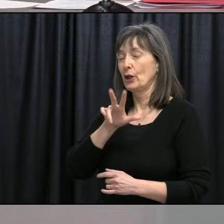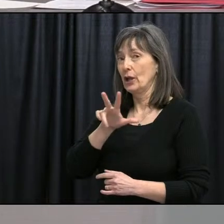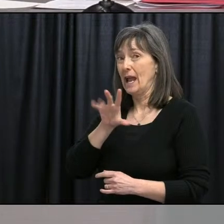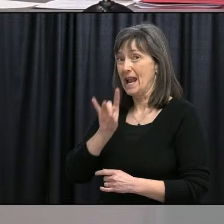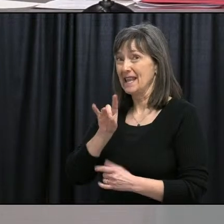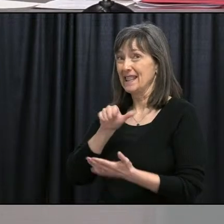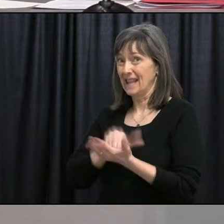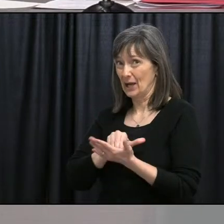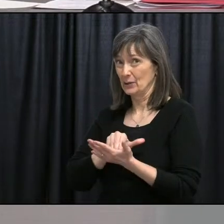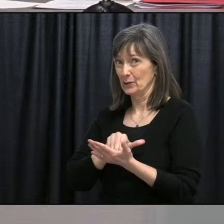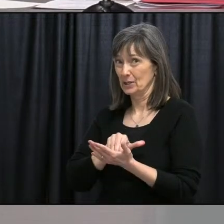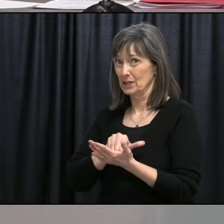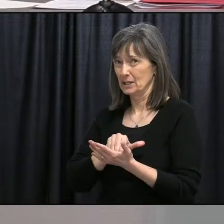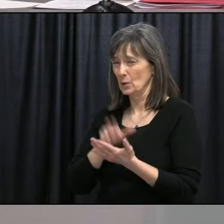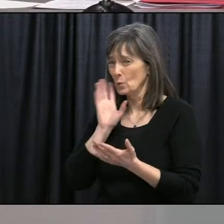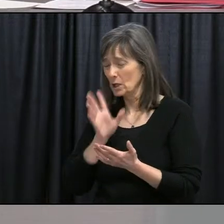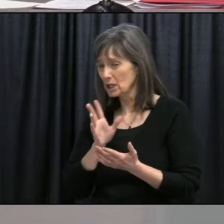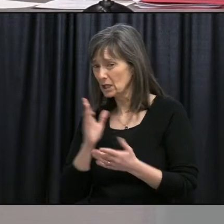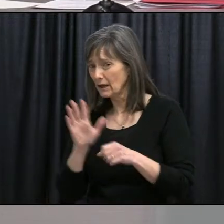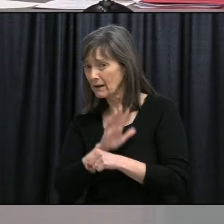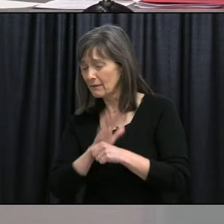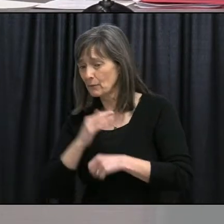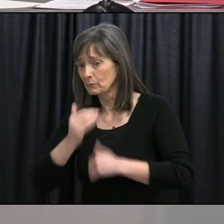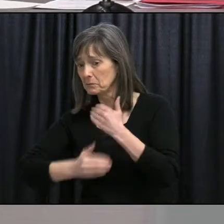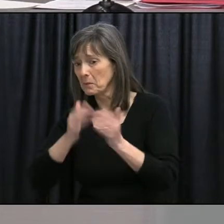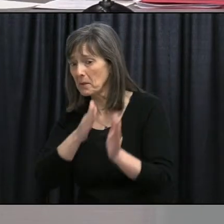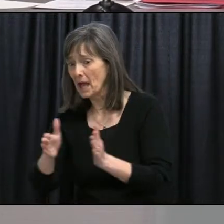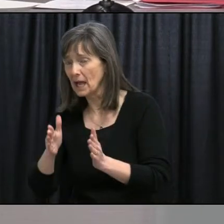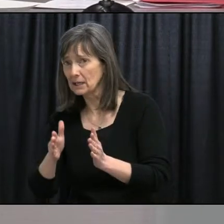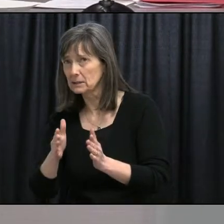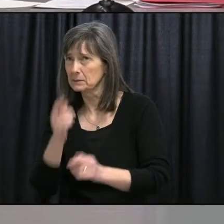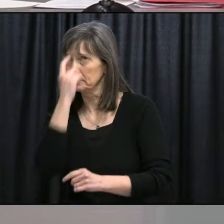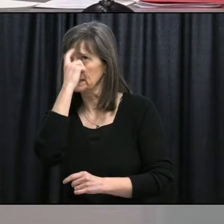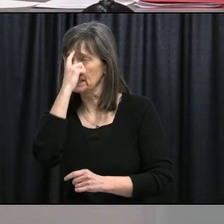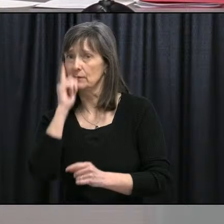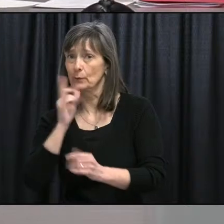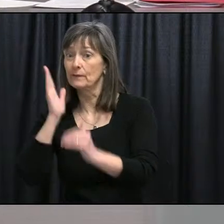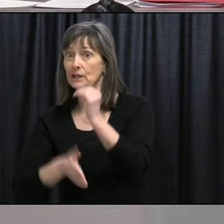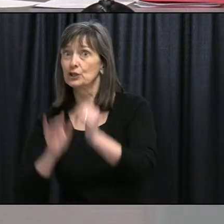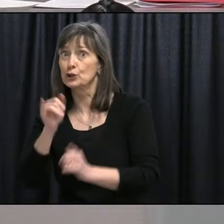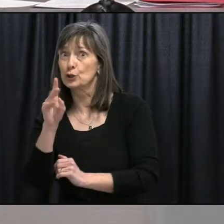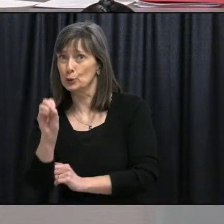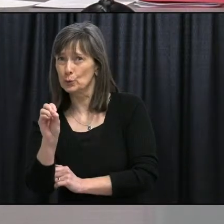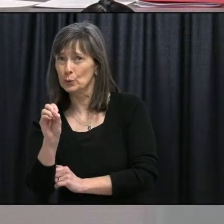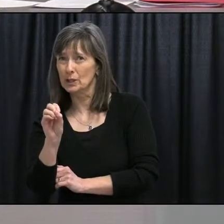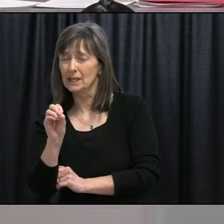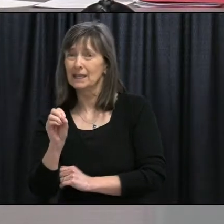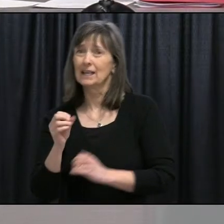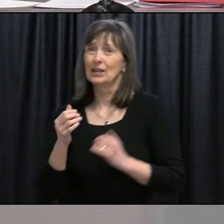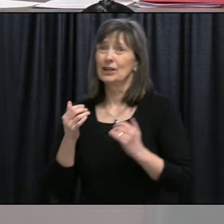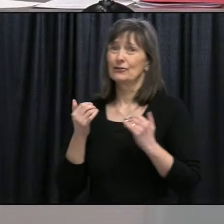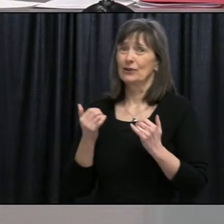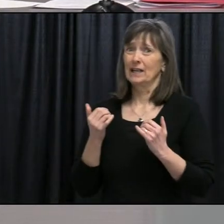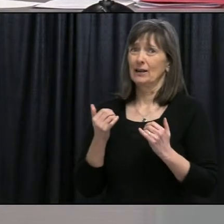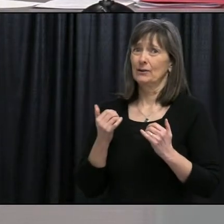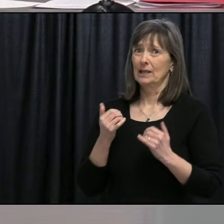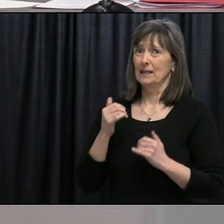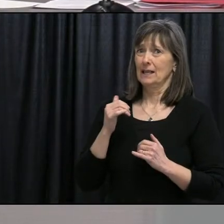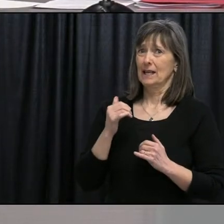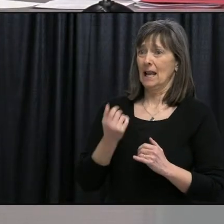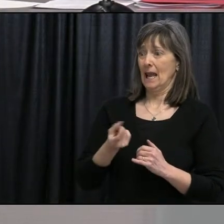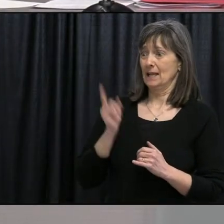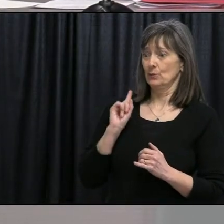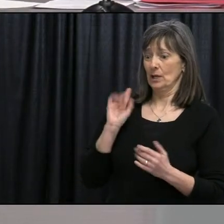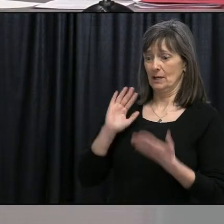equals additional people vaccinated, then the week before last, there were 9,000 more people vaccinated last week,